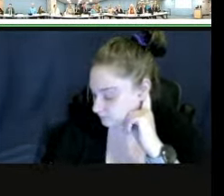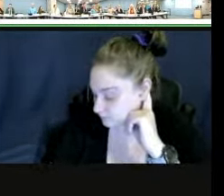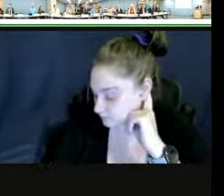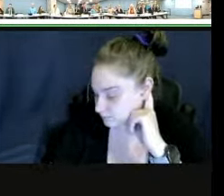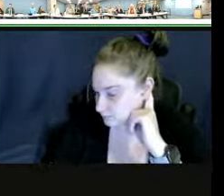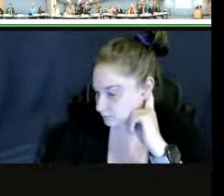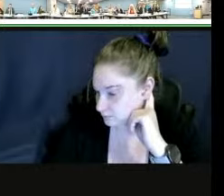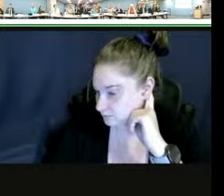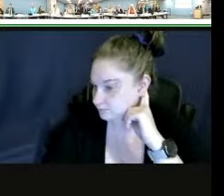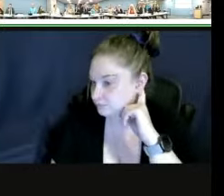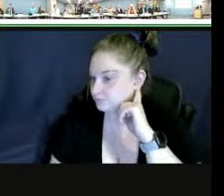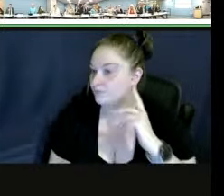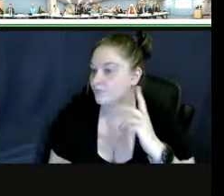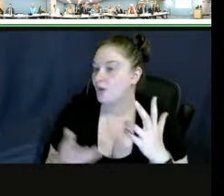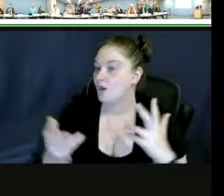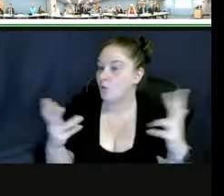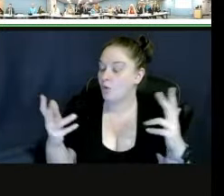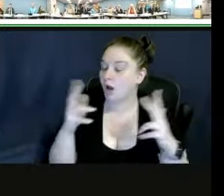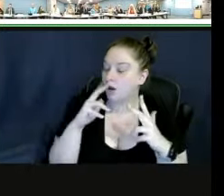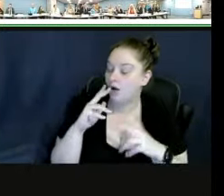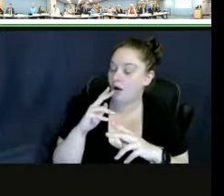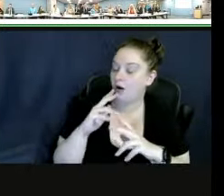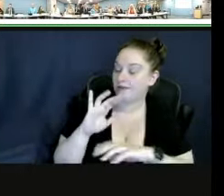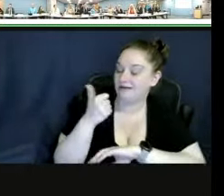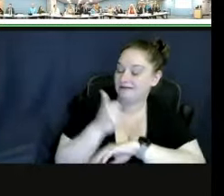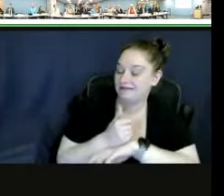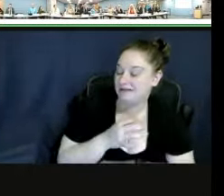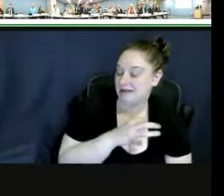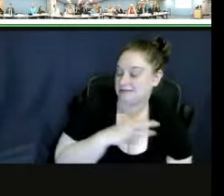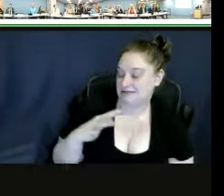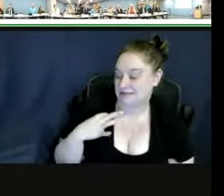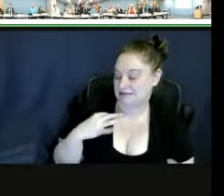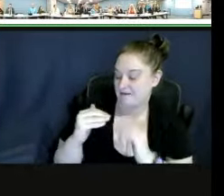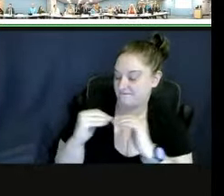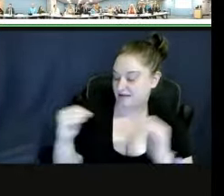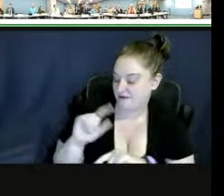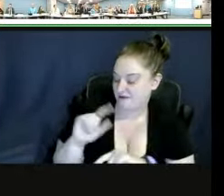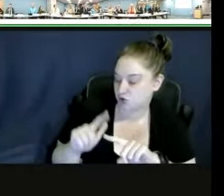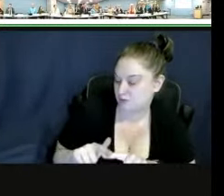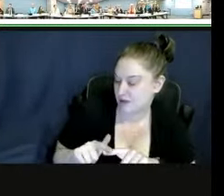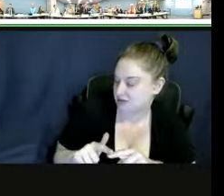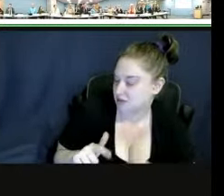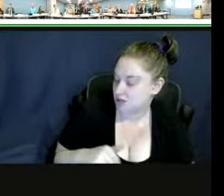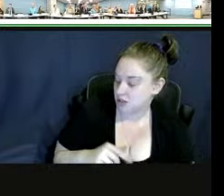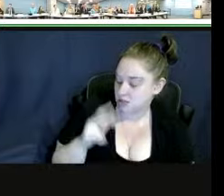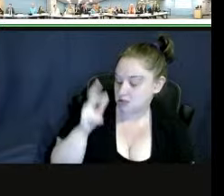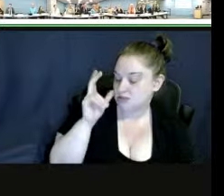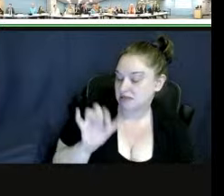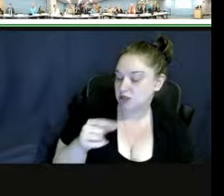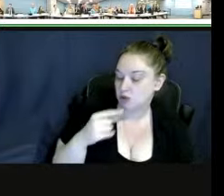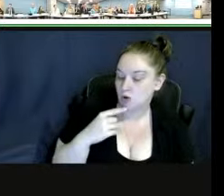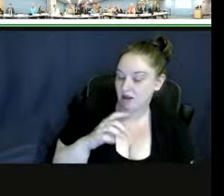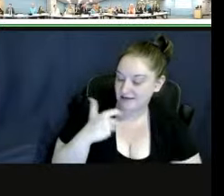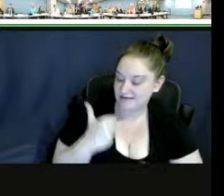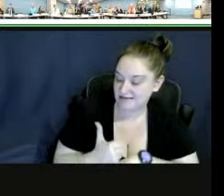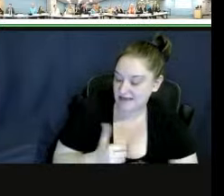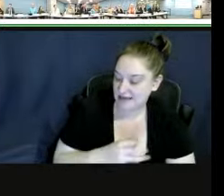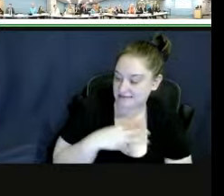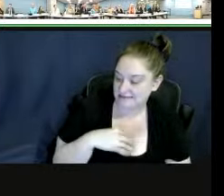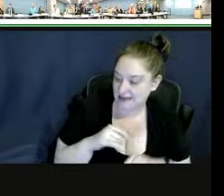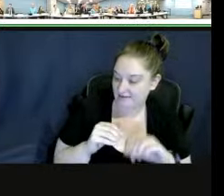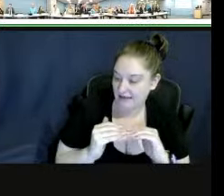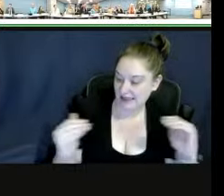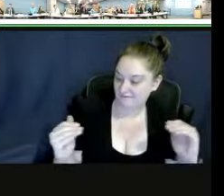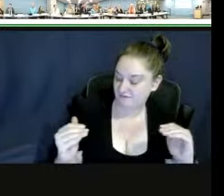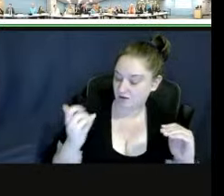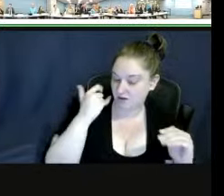What are the set staffing levels based on? Because it sounds like you have a set staffing level, and if you have vacancies or